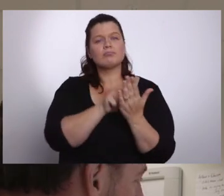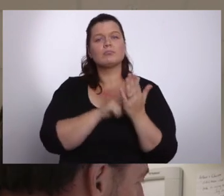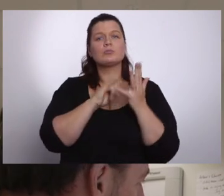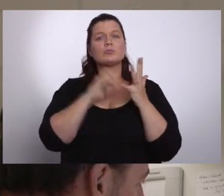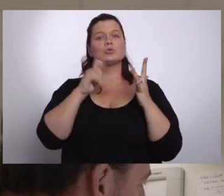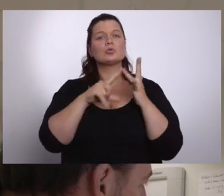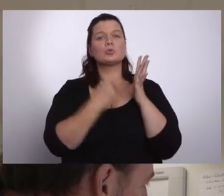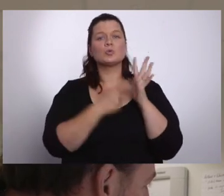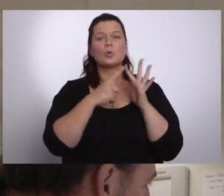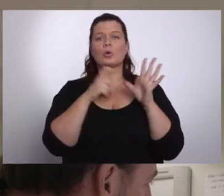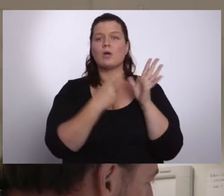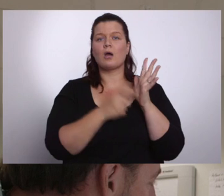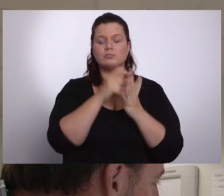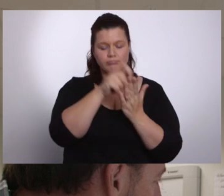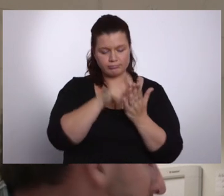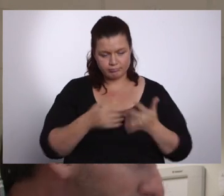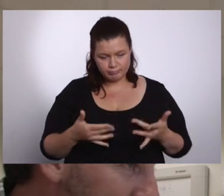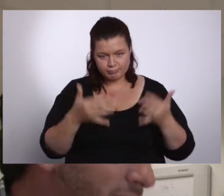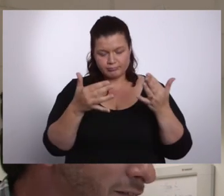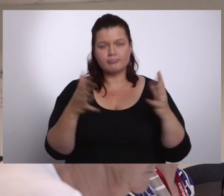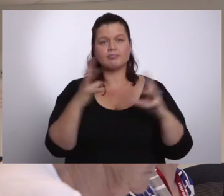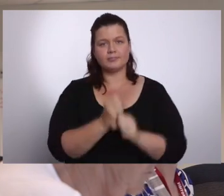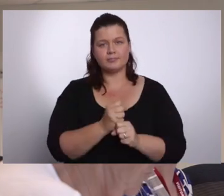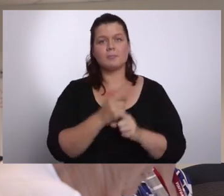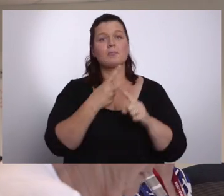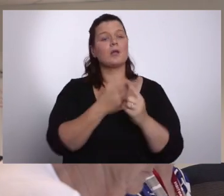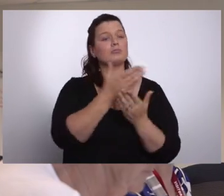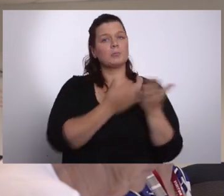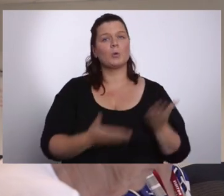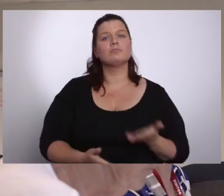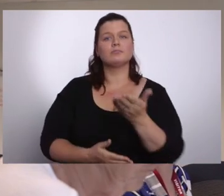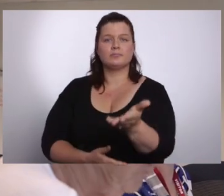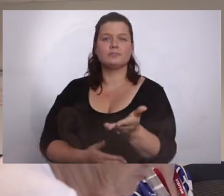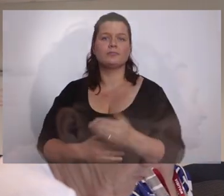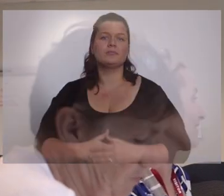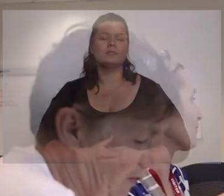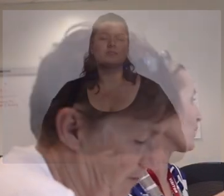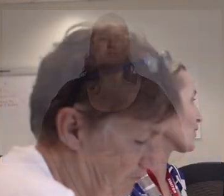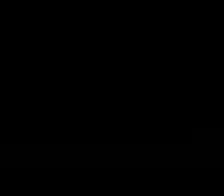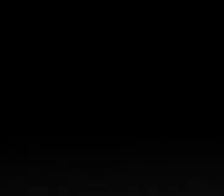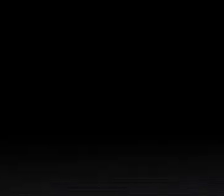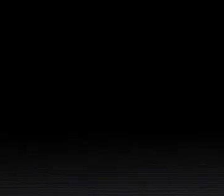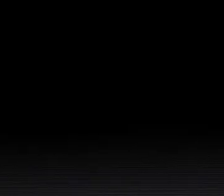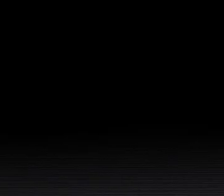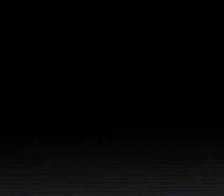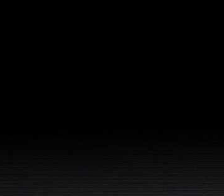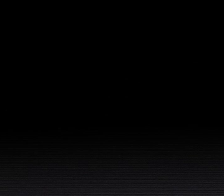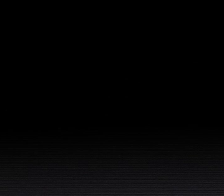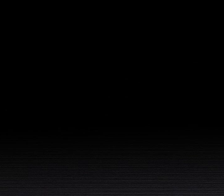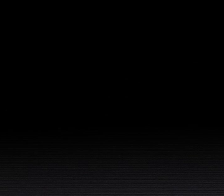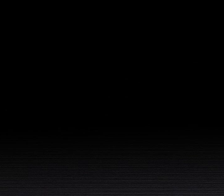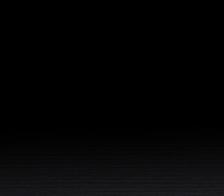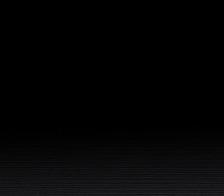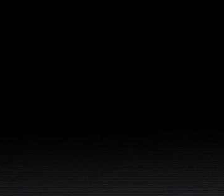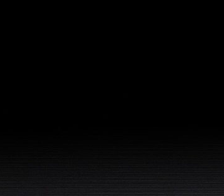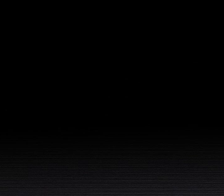in this case to give a scorecard or a report on the NDIS. How was the evidence